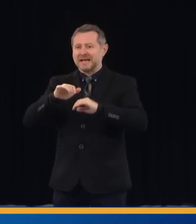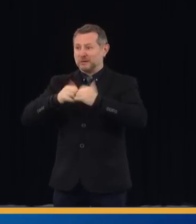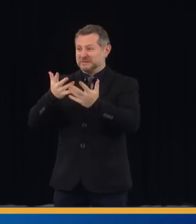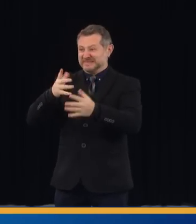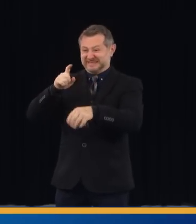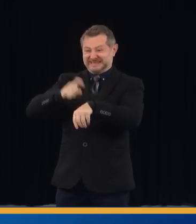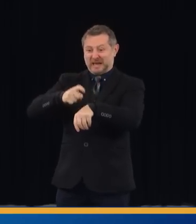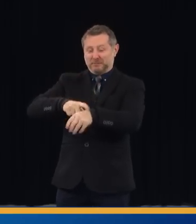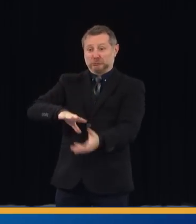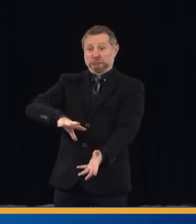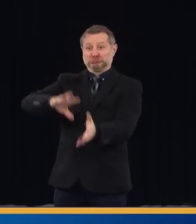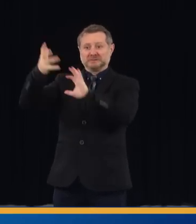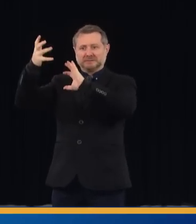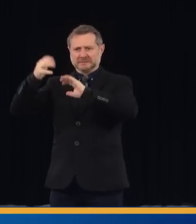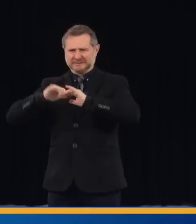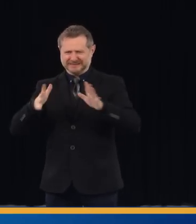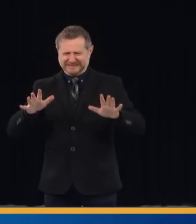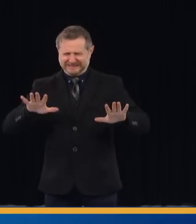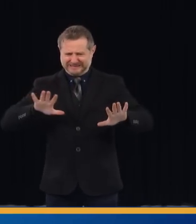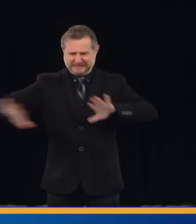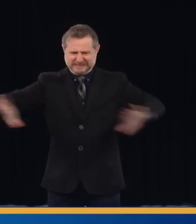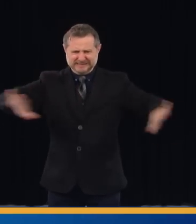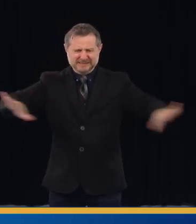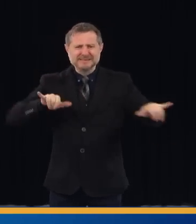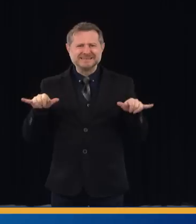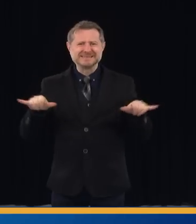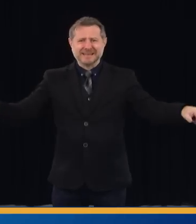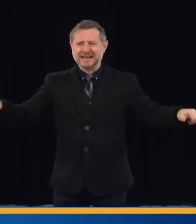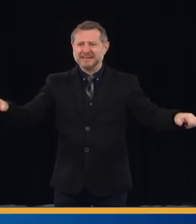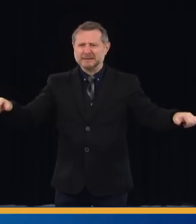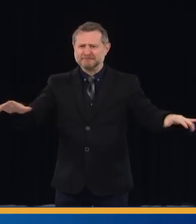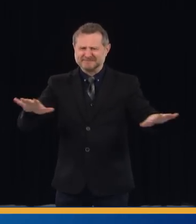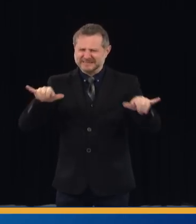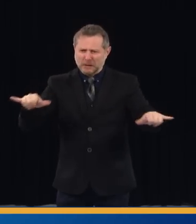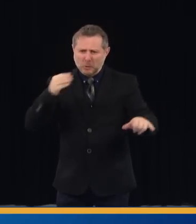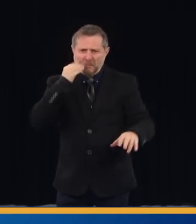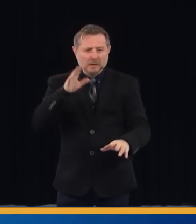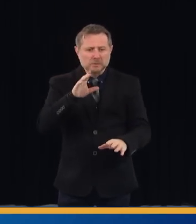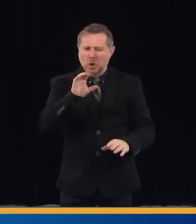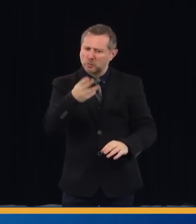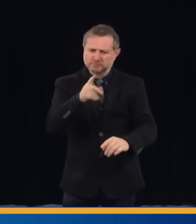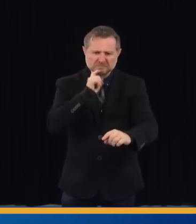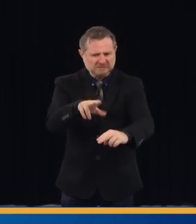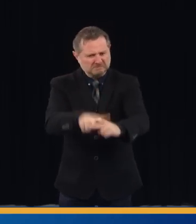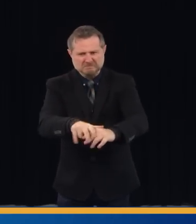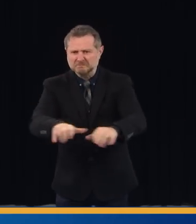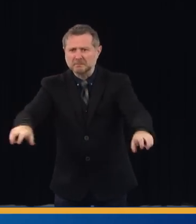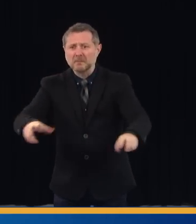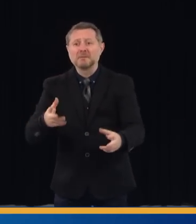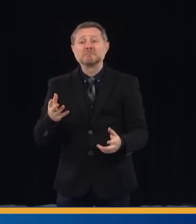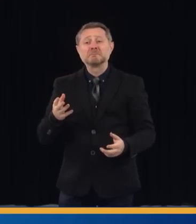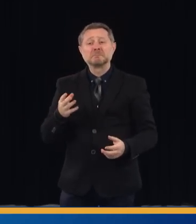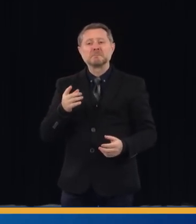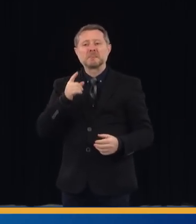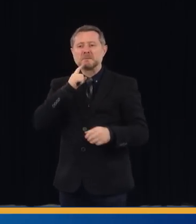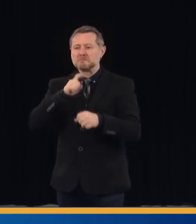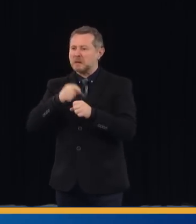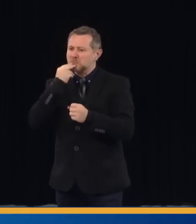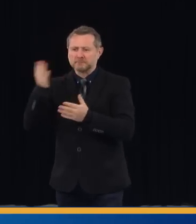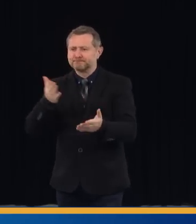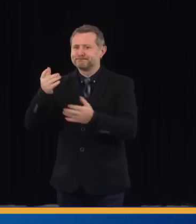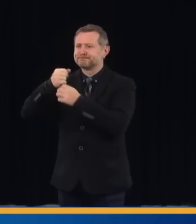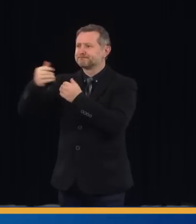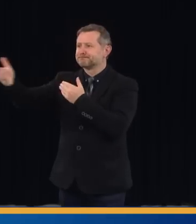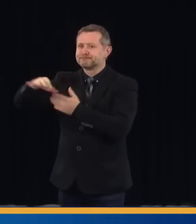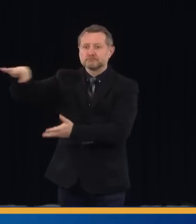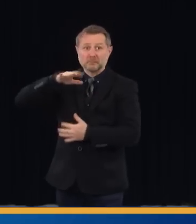your doors and sit on your couch and order takeout for the foreseeable future.